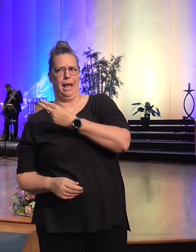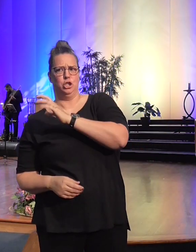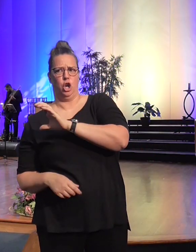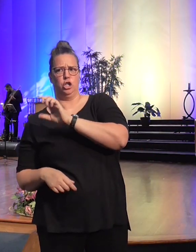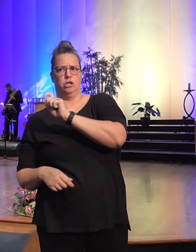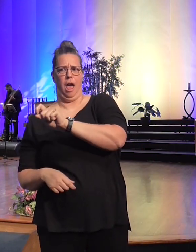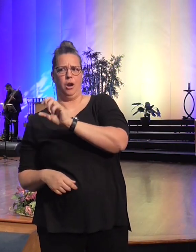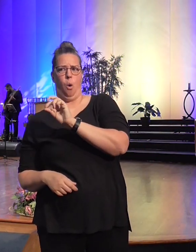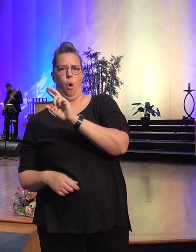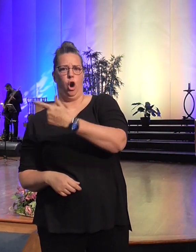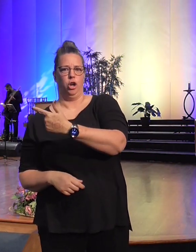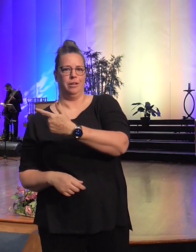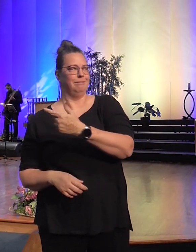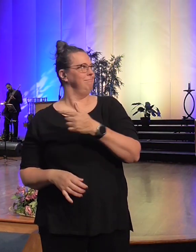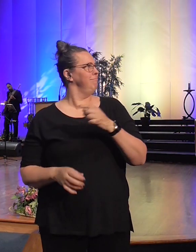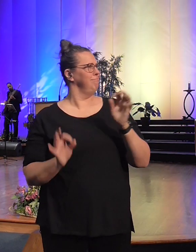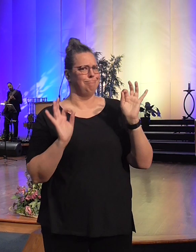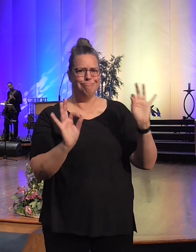milehighchurch.org. Nailed it.